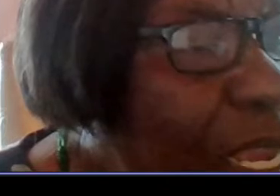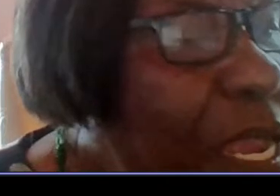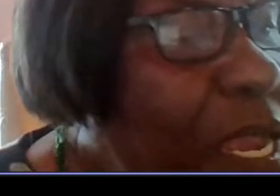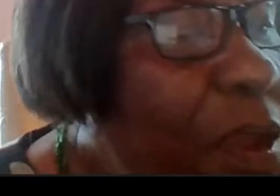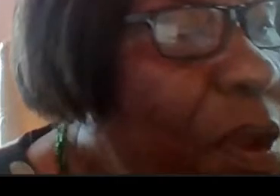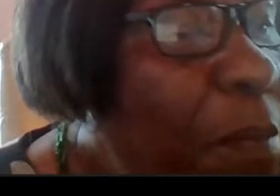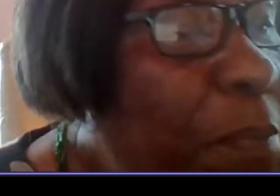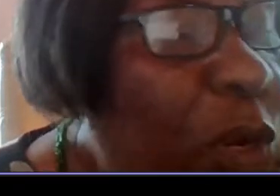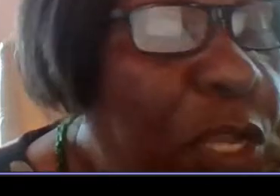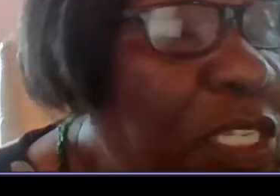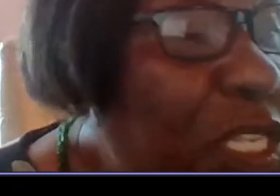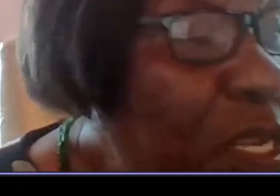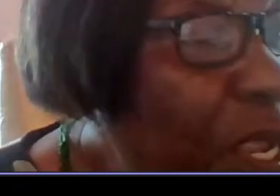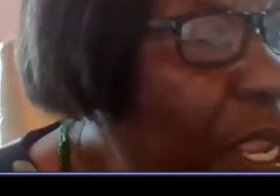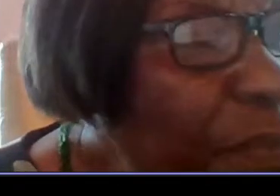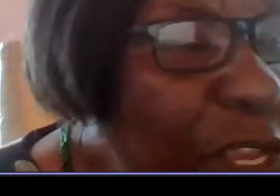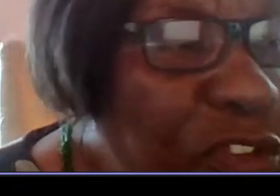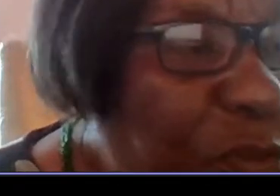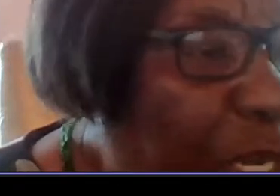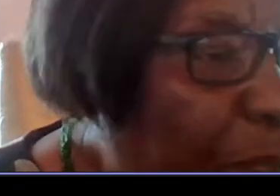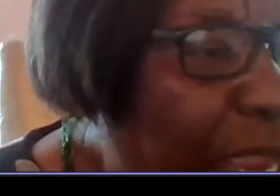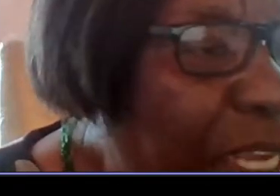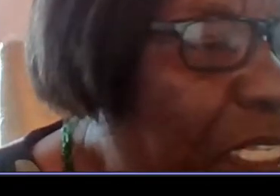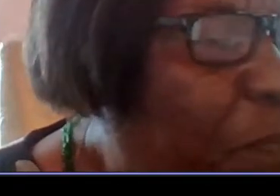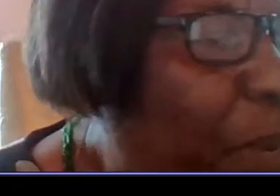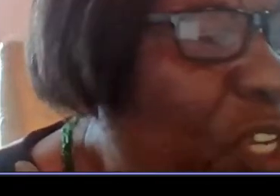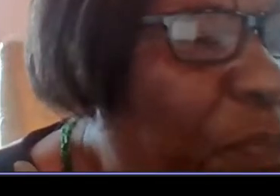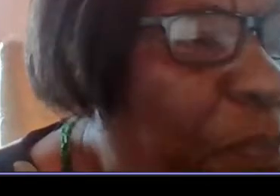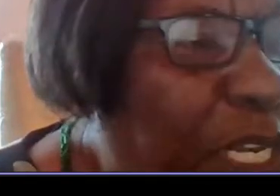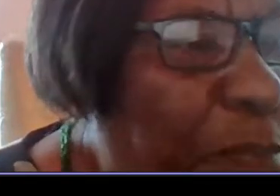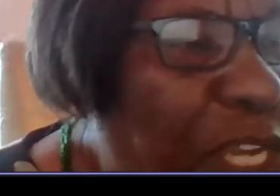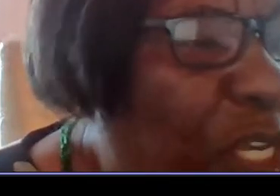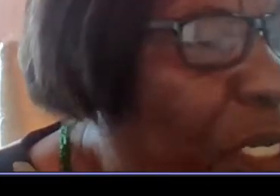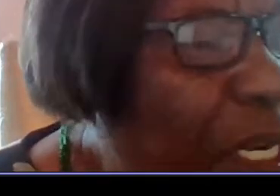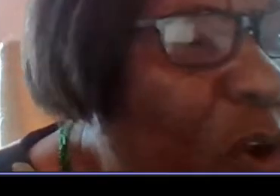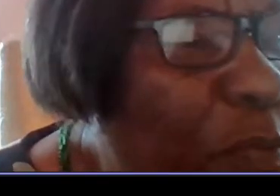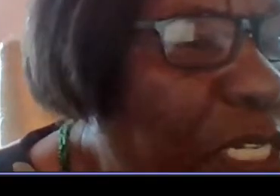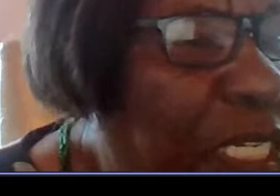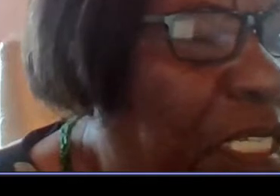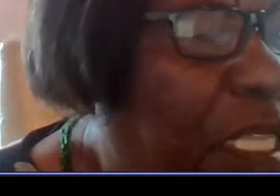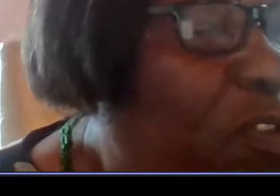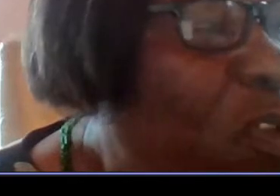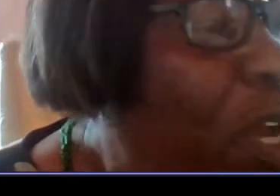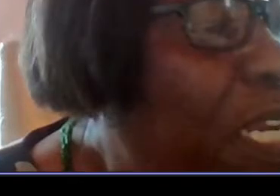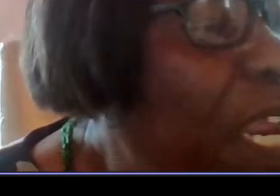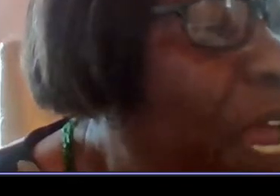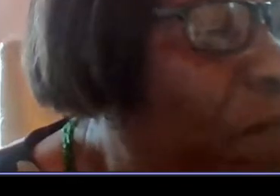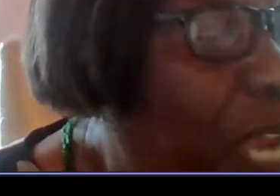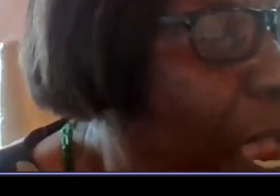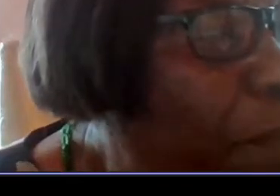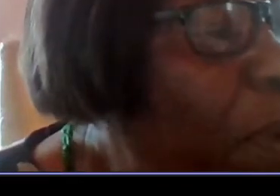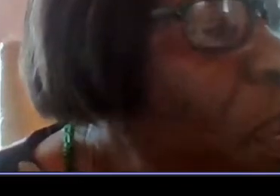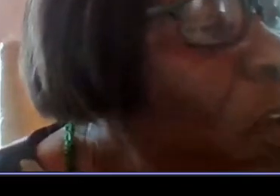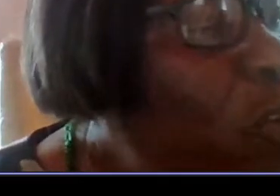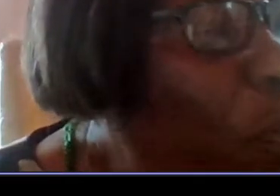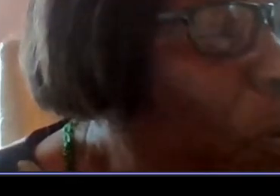discussed, because in these debates, budget debates and in committees, there's not